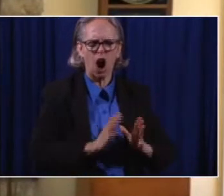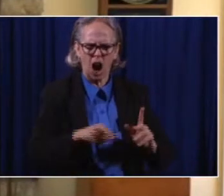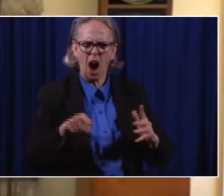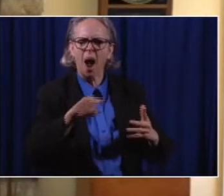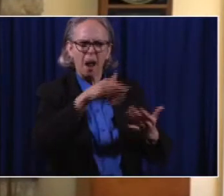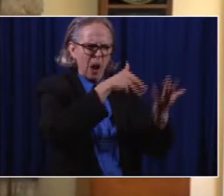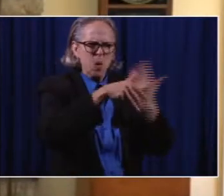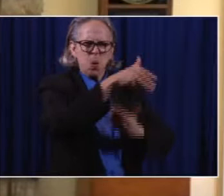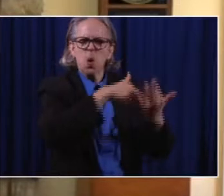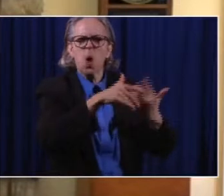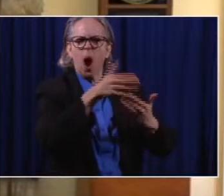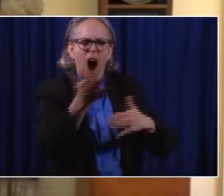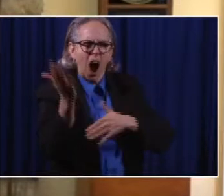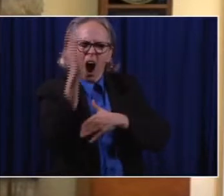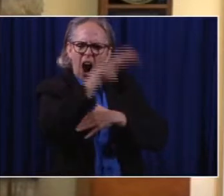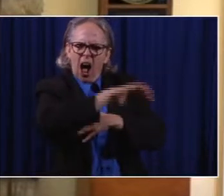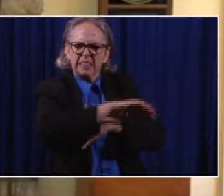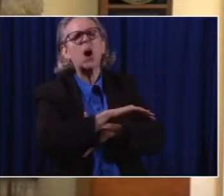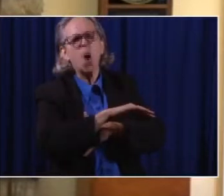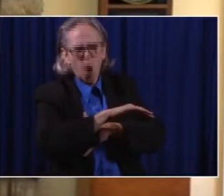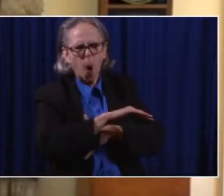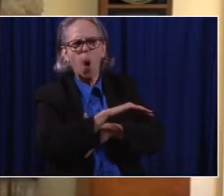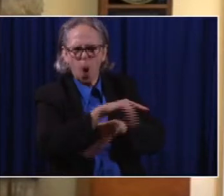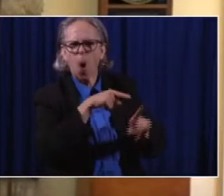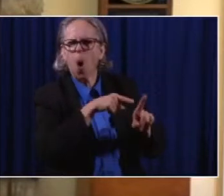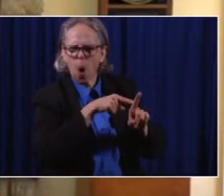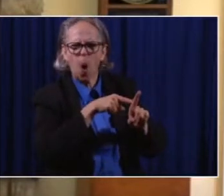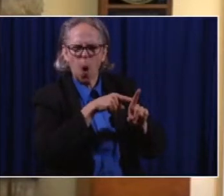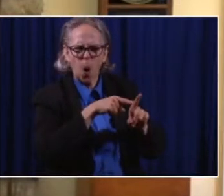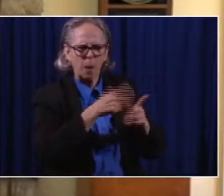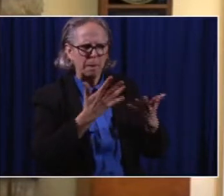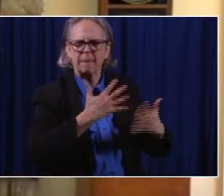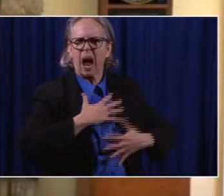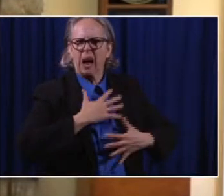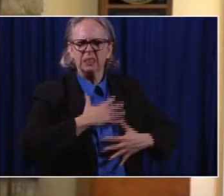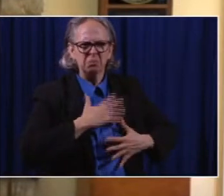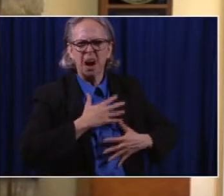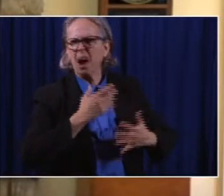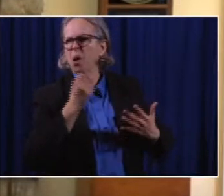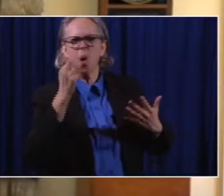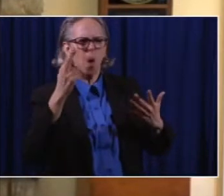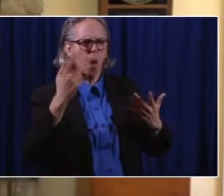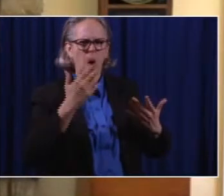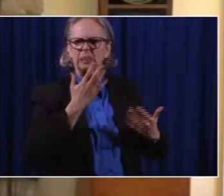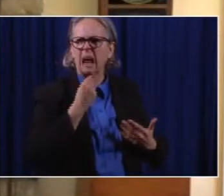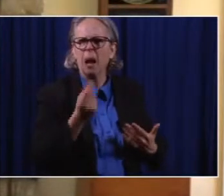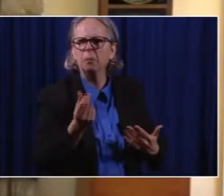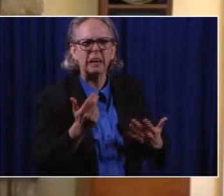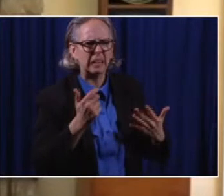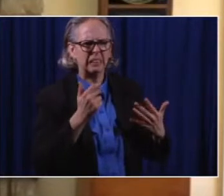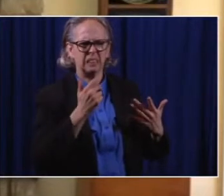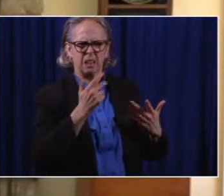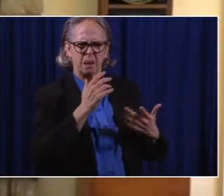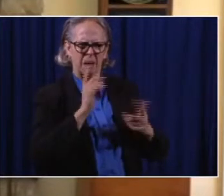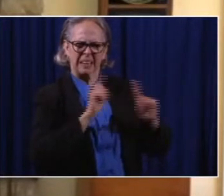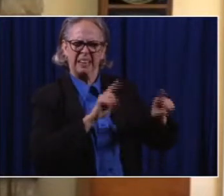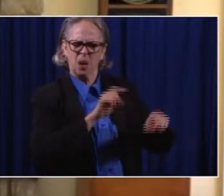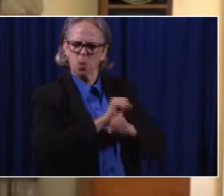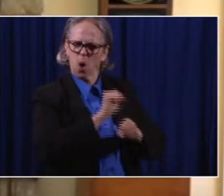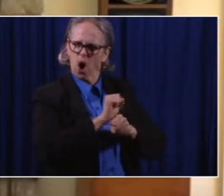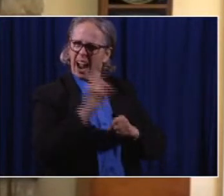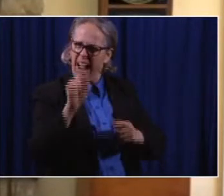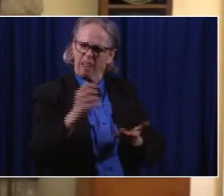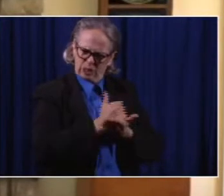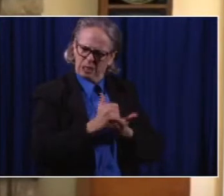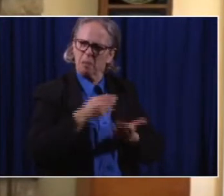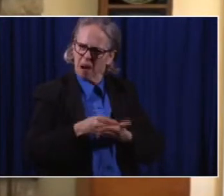They may have asthma. They may be diabetic, but they have to work. And we have a lot of people